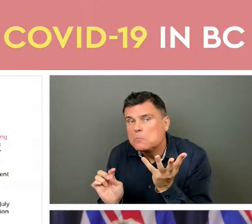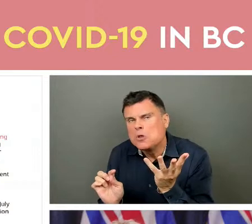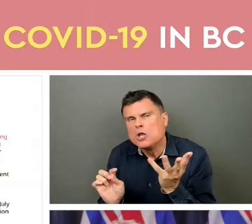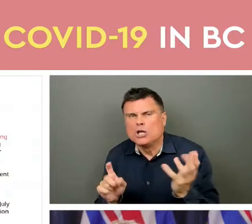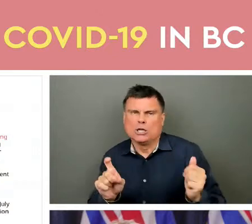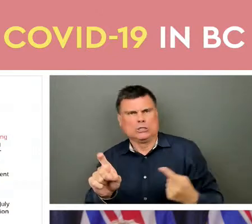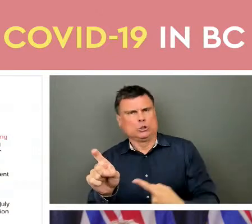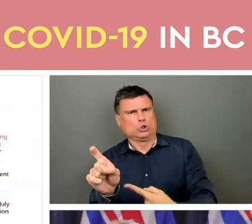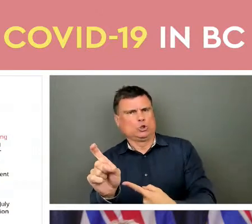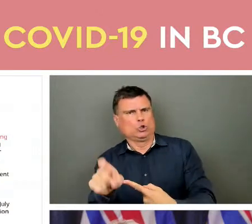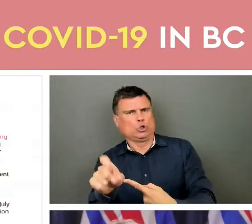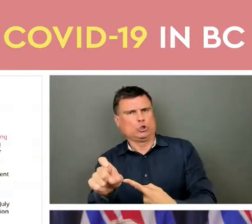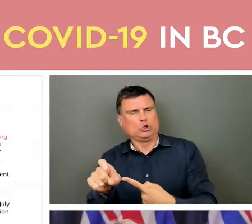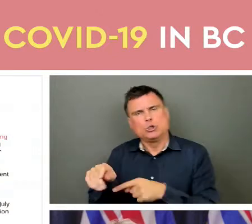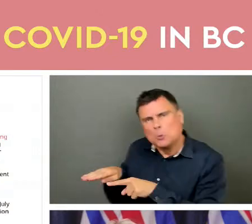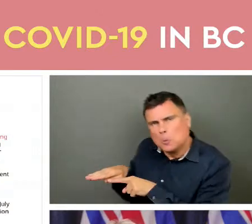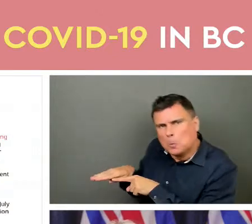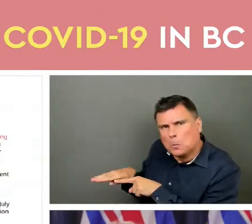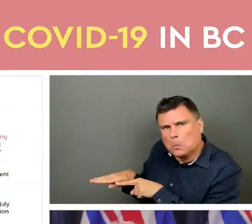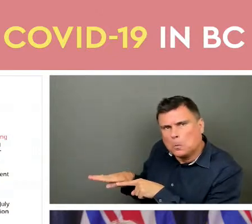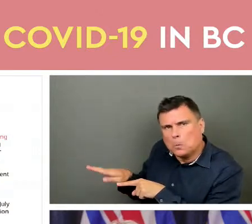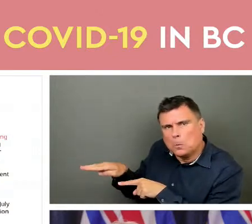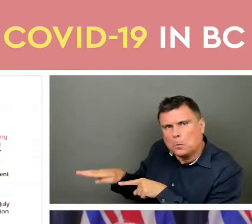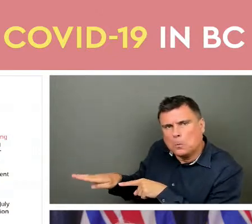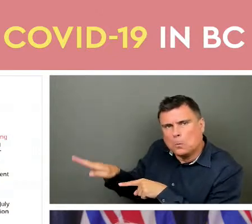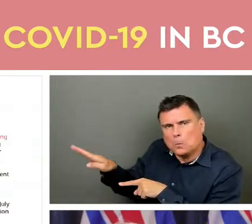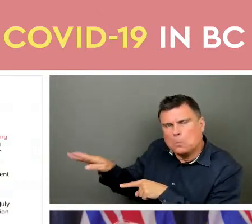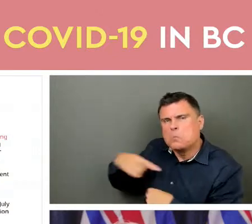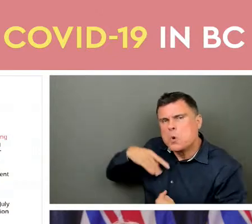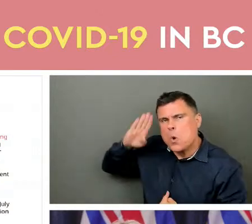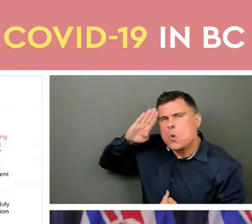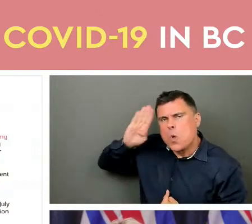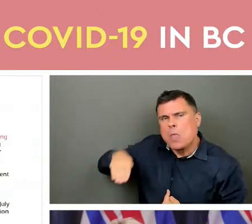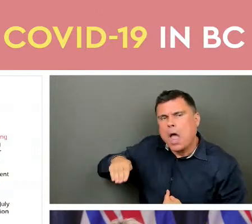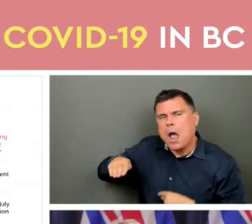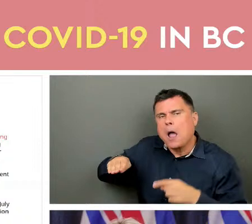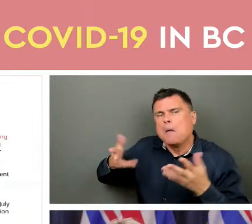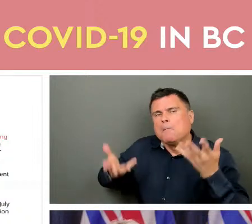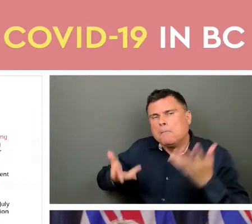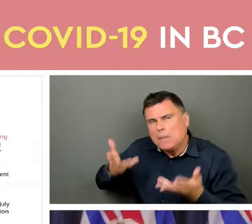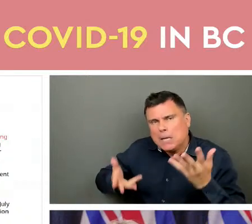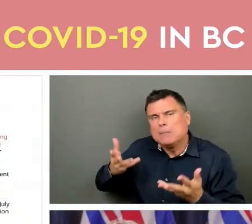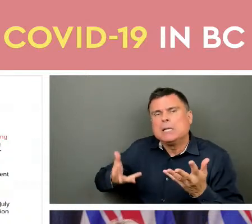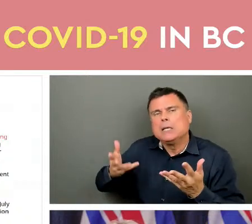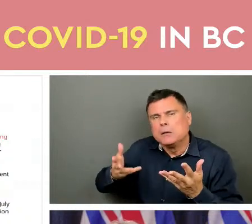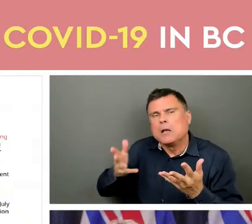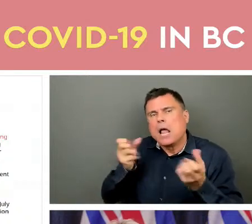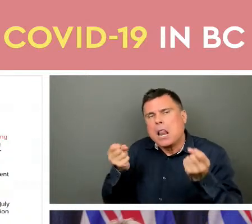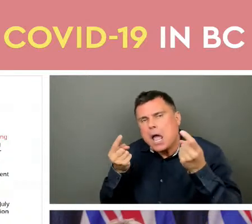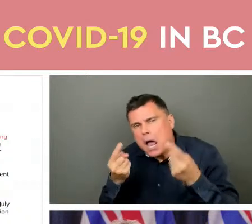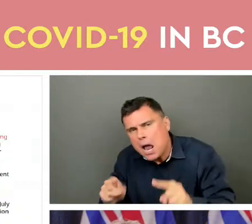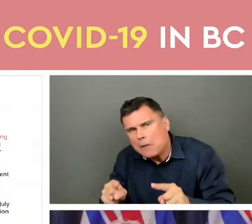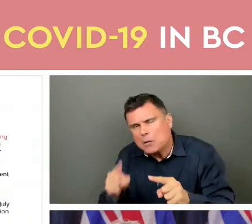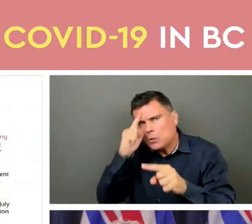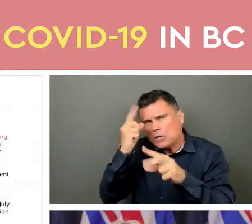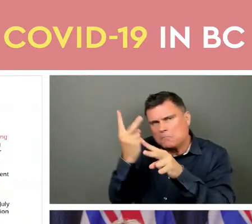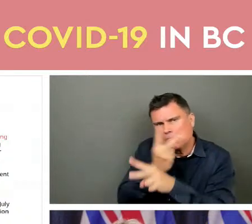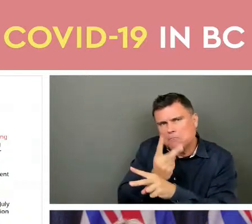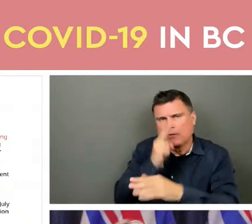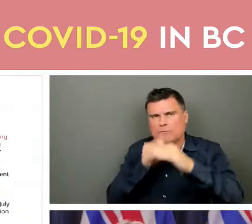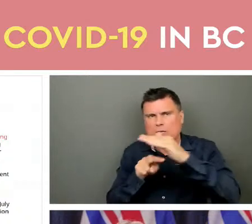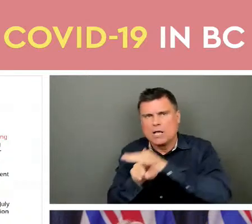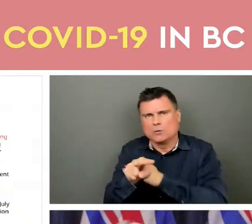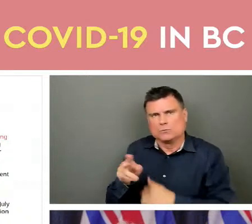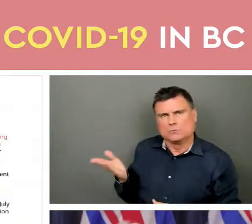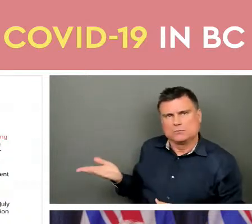the increase in infectious contacts that we were expecting to happen when we started to open up again through the summer.